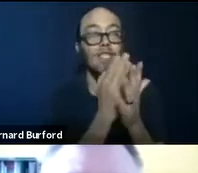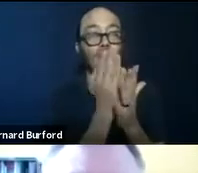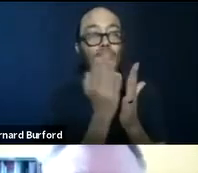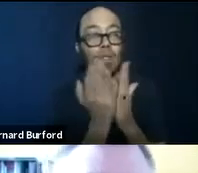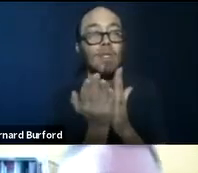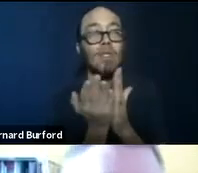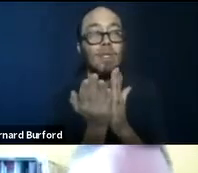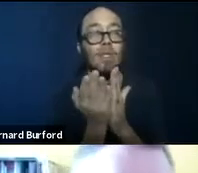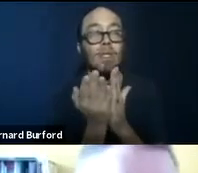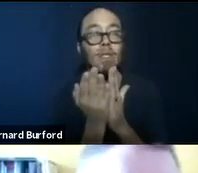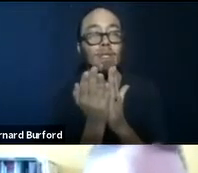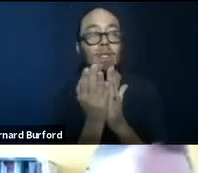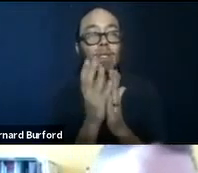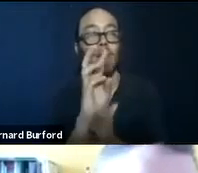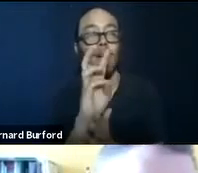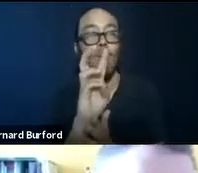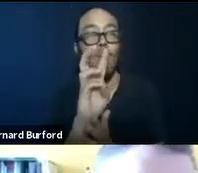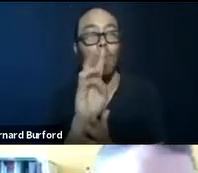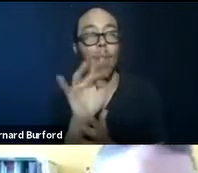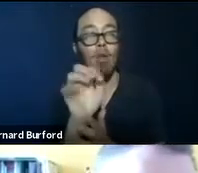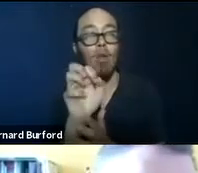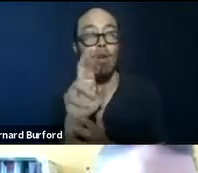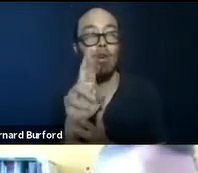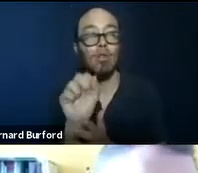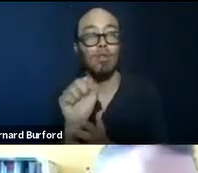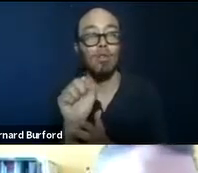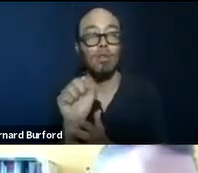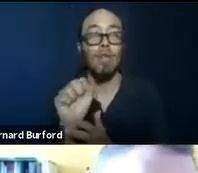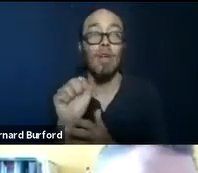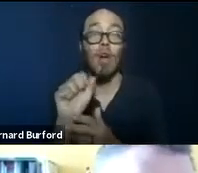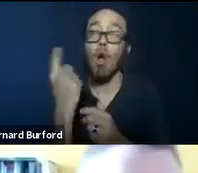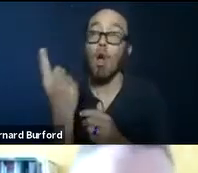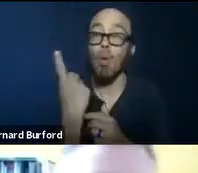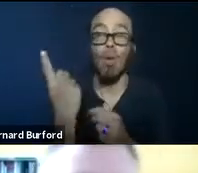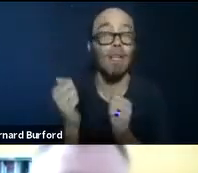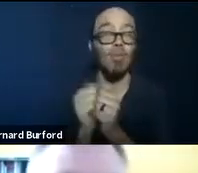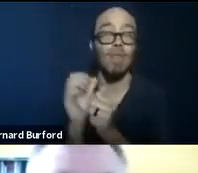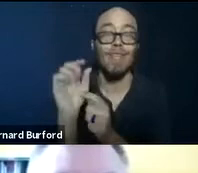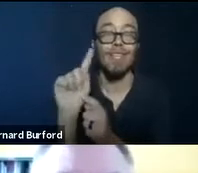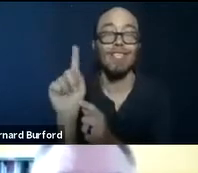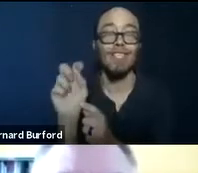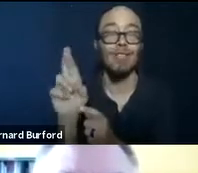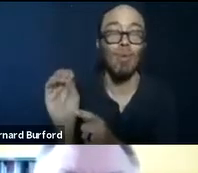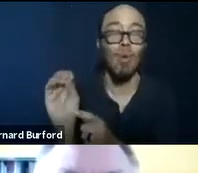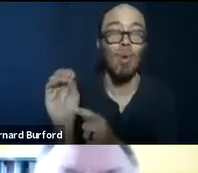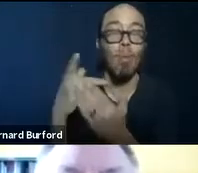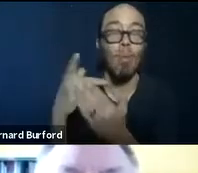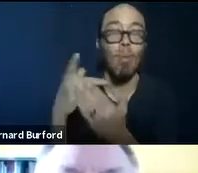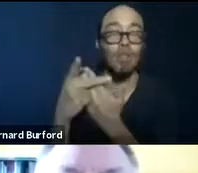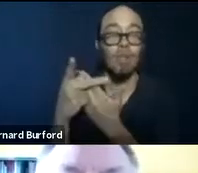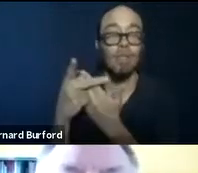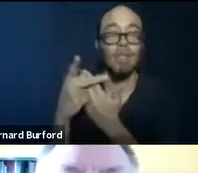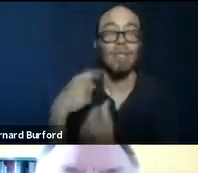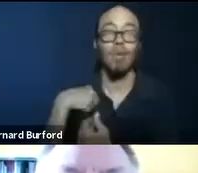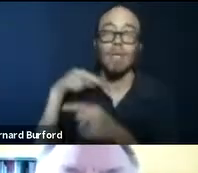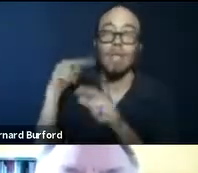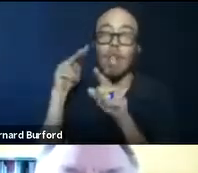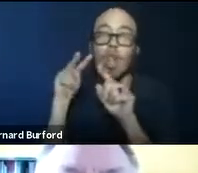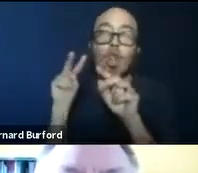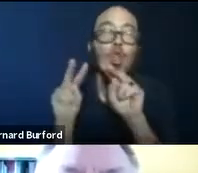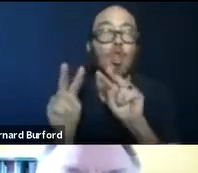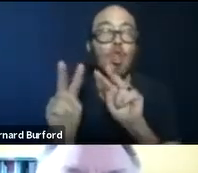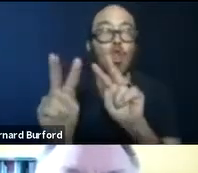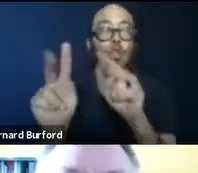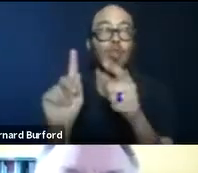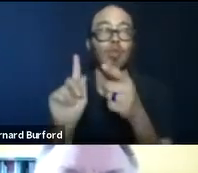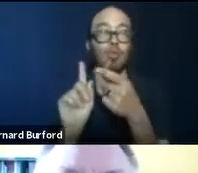Corona. As always, with the Zero Project, we look to the potentials at the way